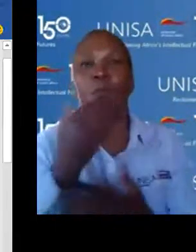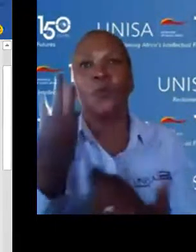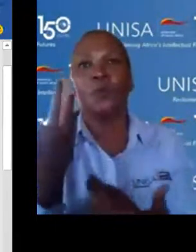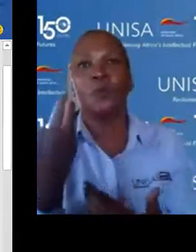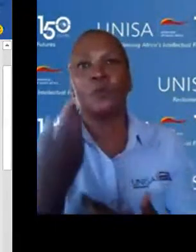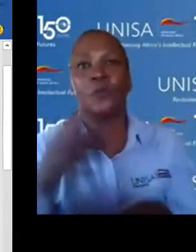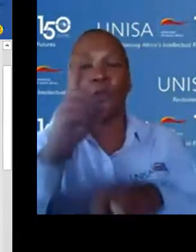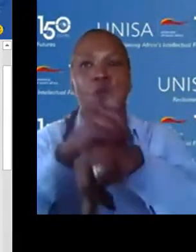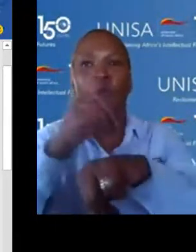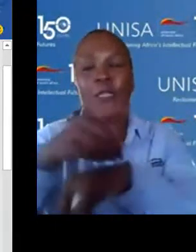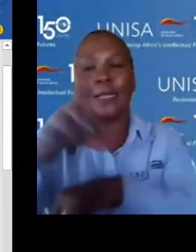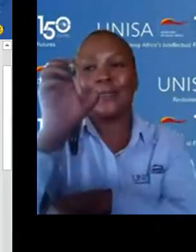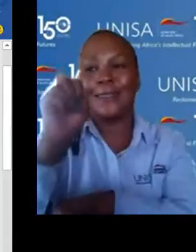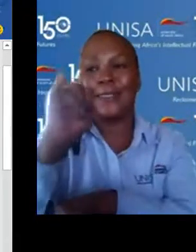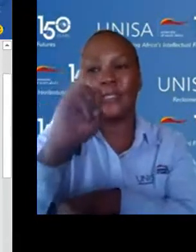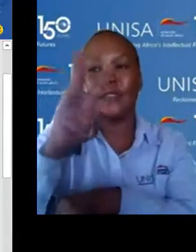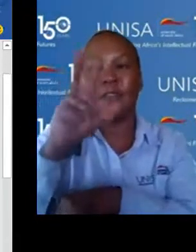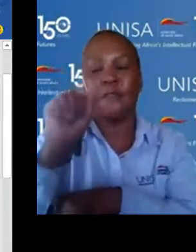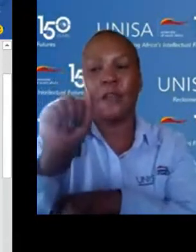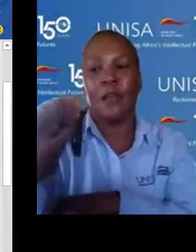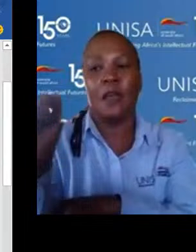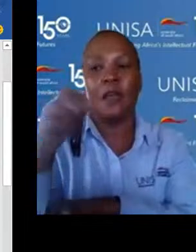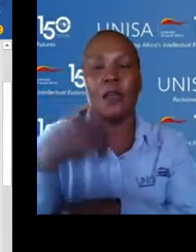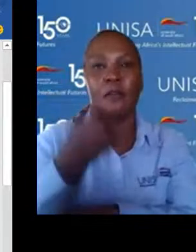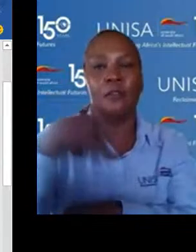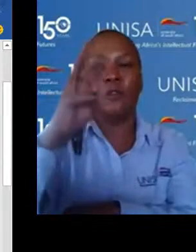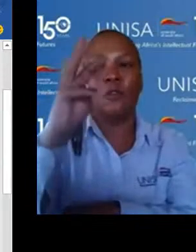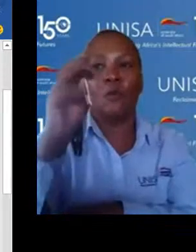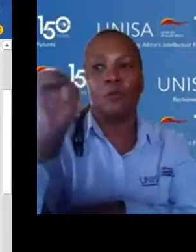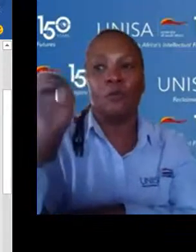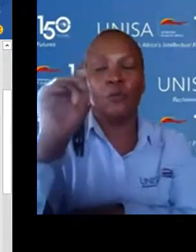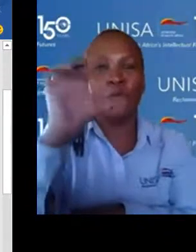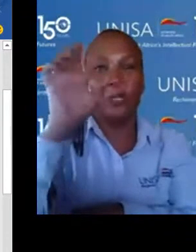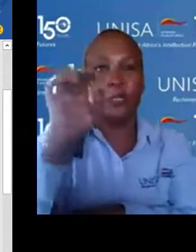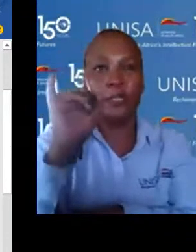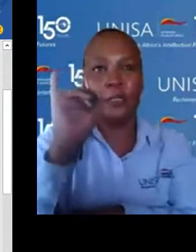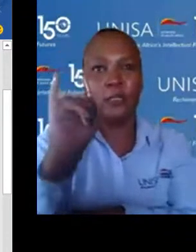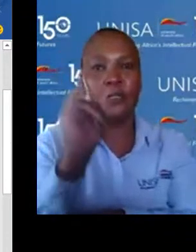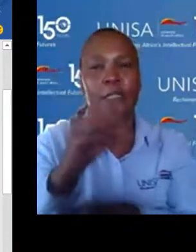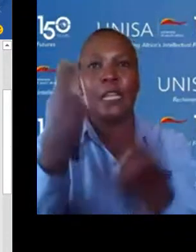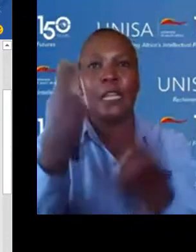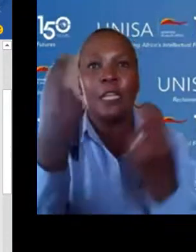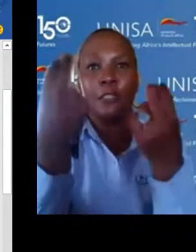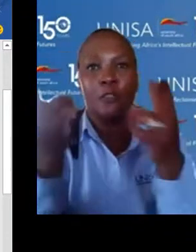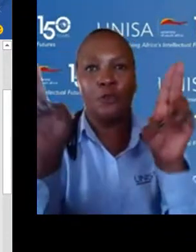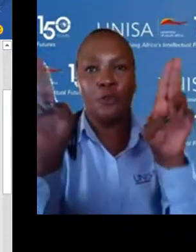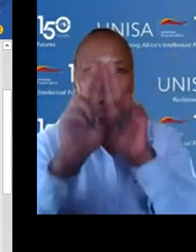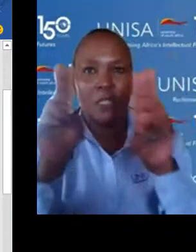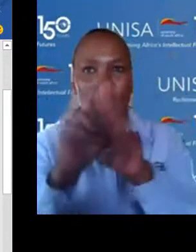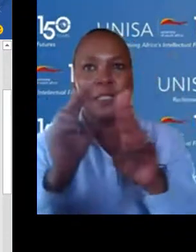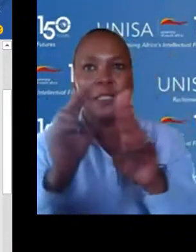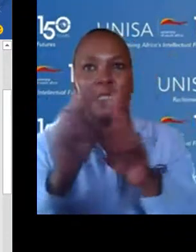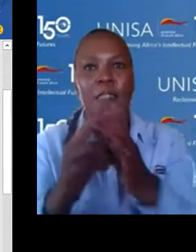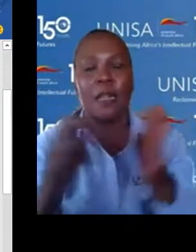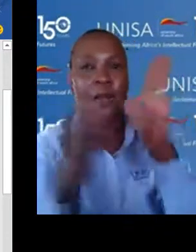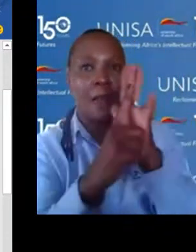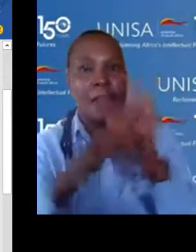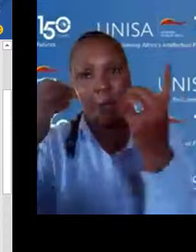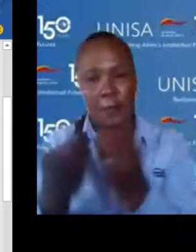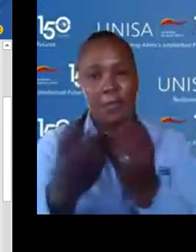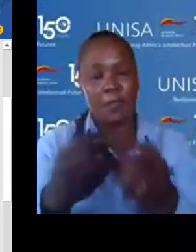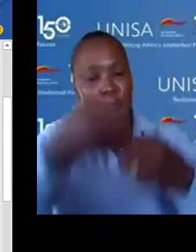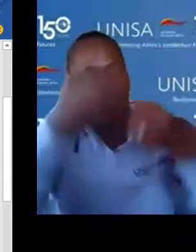Siva Mudli and the institutional legal department. The following are the main